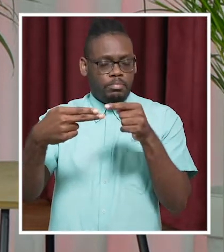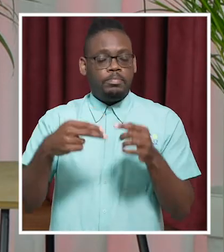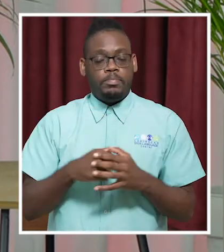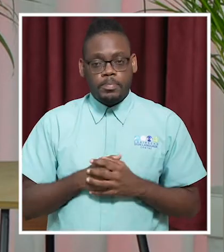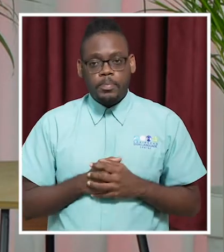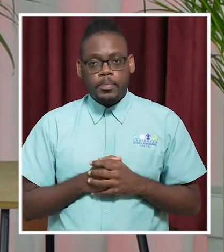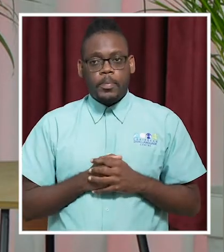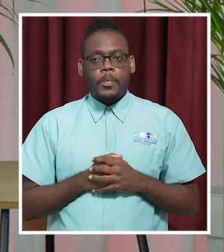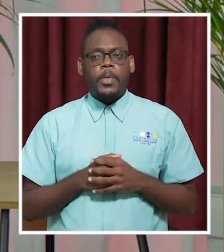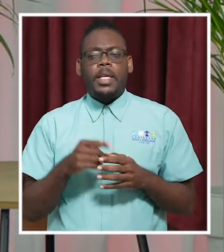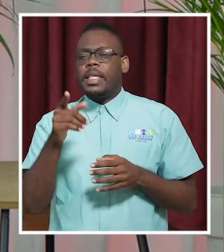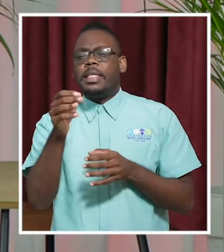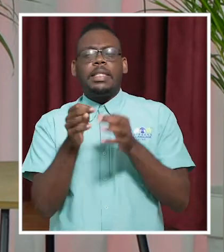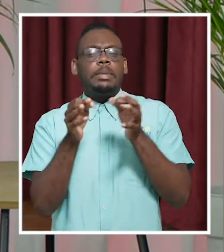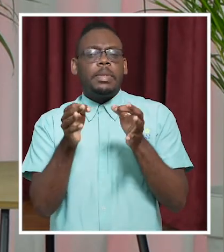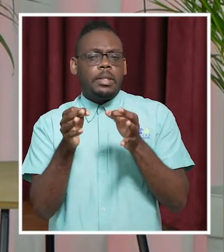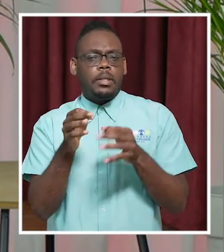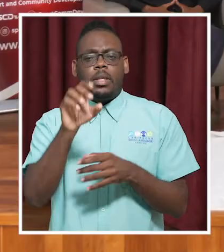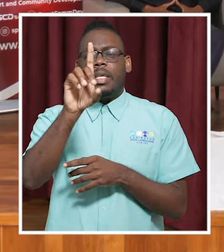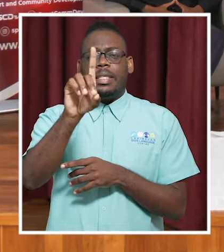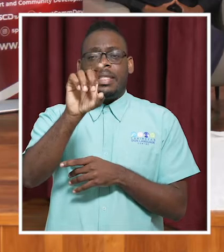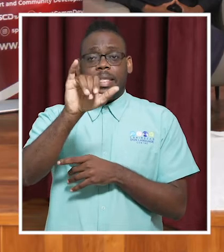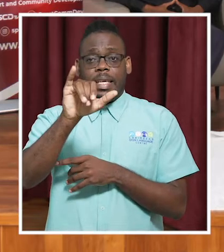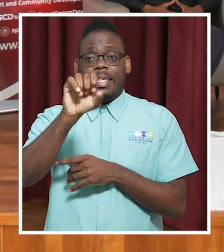understanding dyslexia and ADHD.